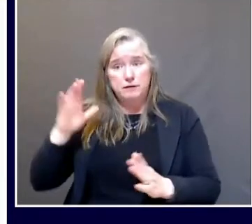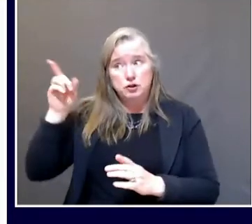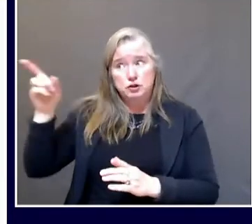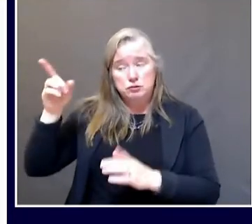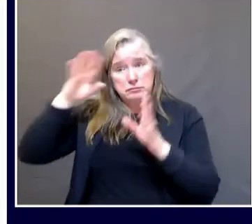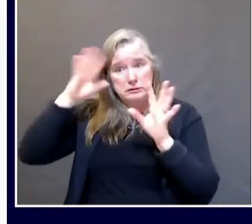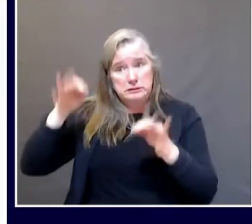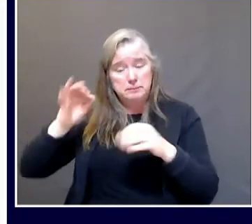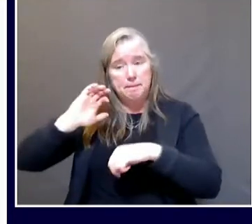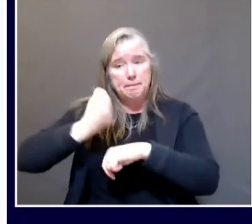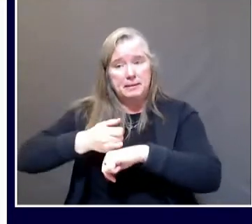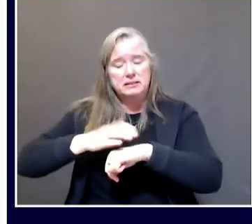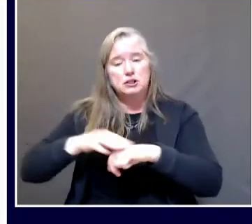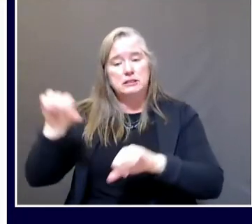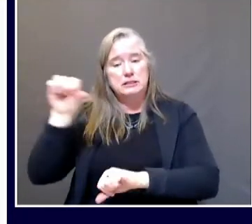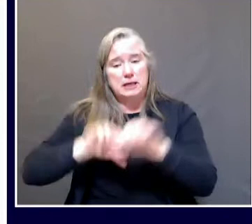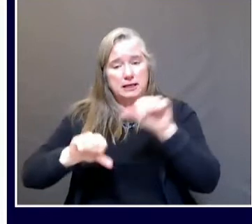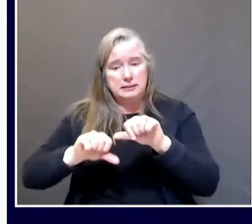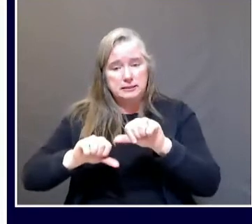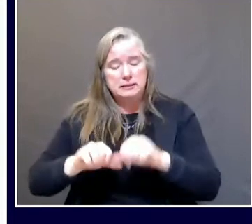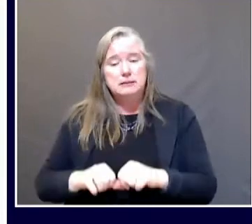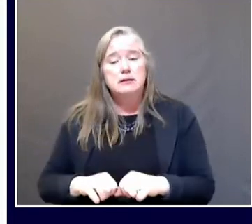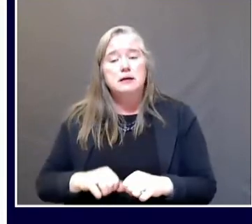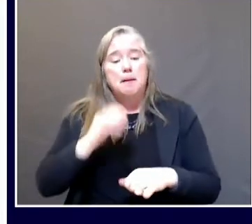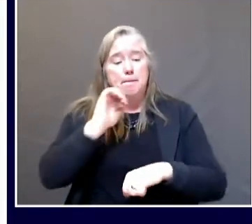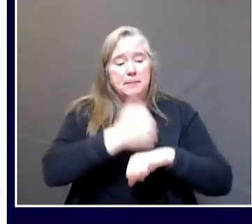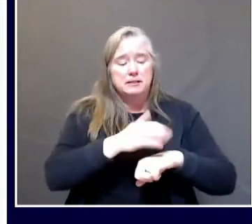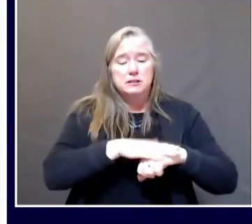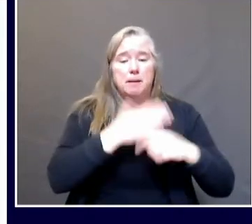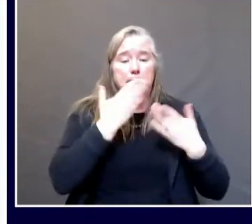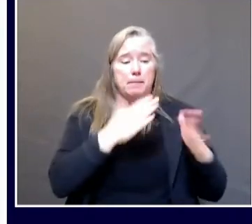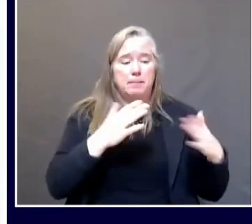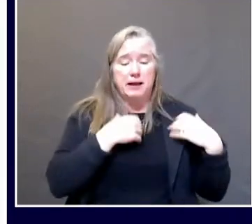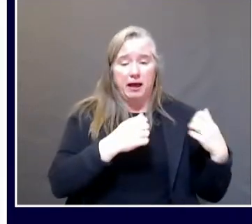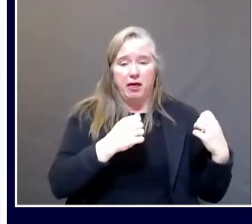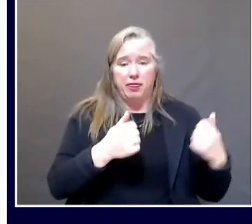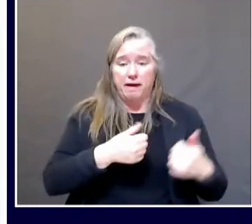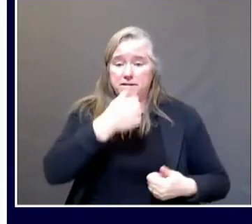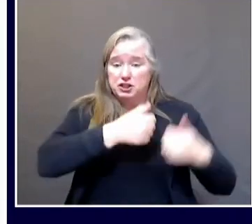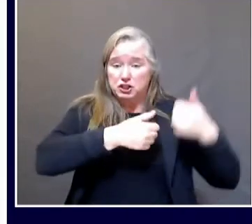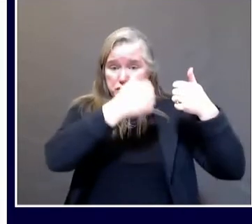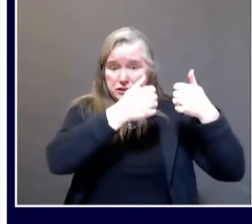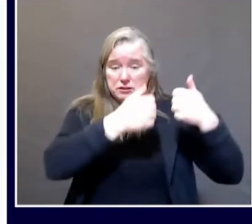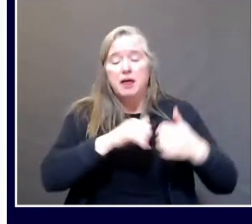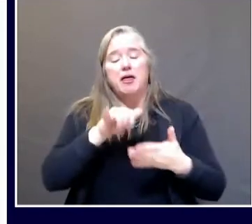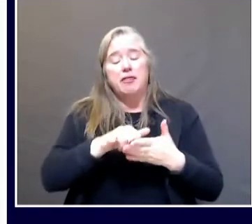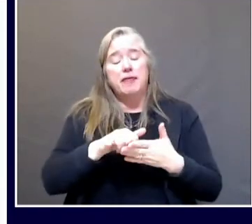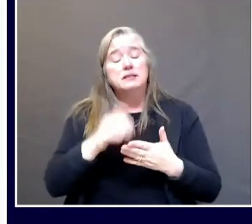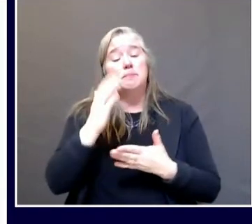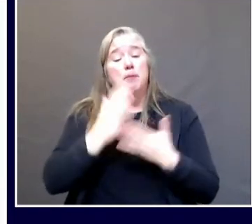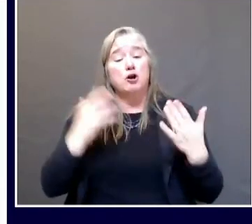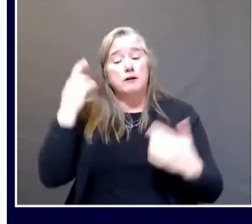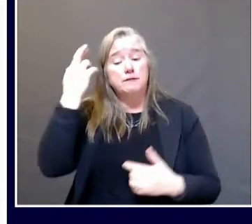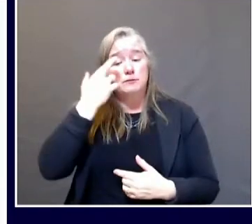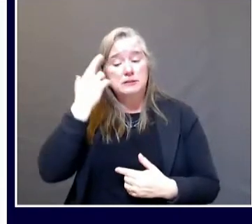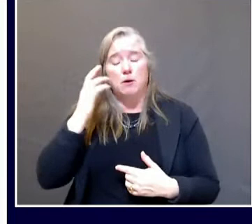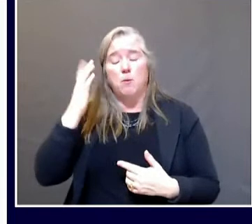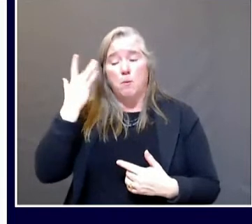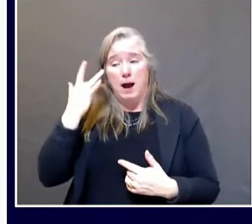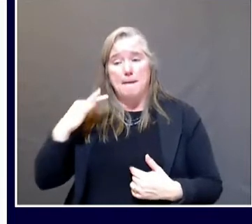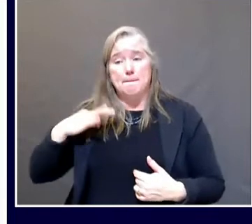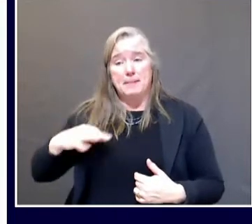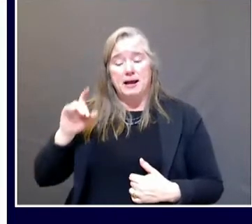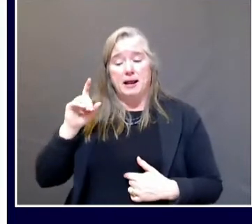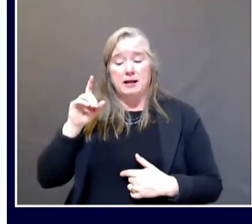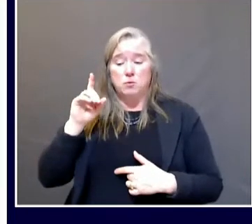evidence, informed by public health officials. That is part of the reason why Maine has one of the lowest per capita death rates in the